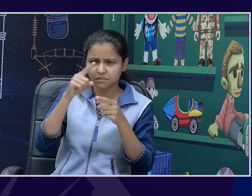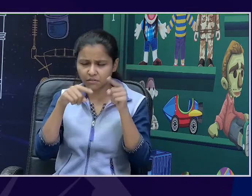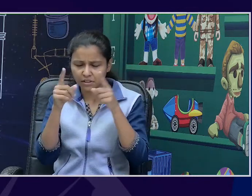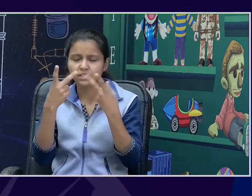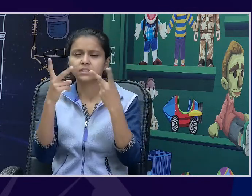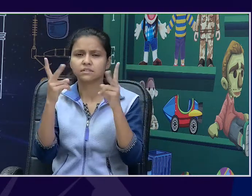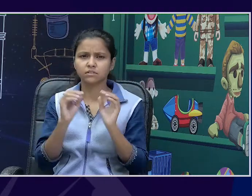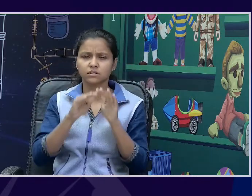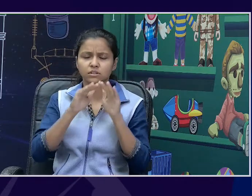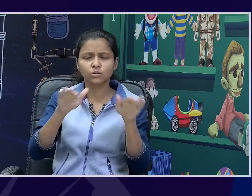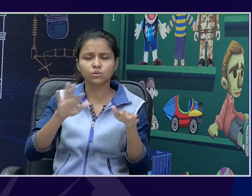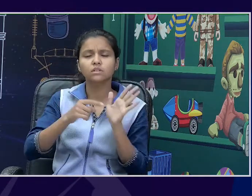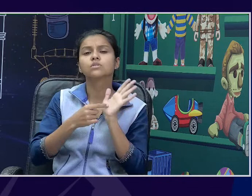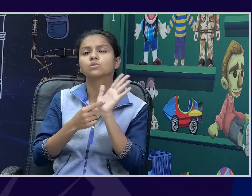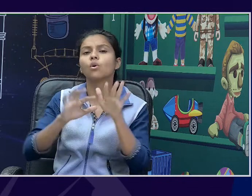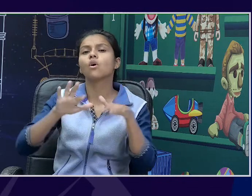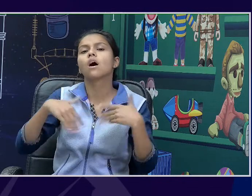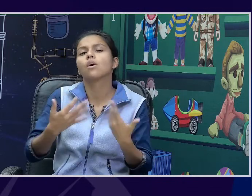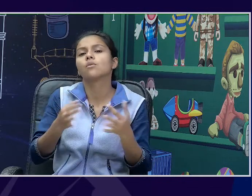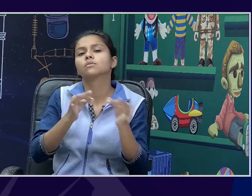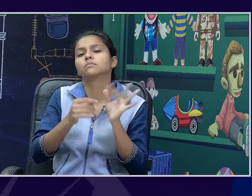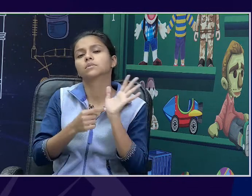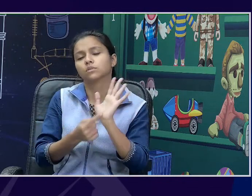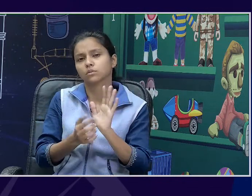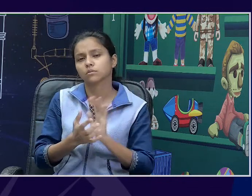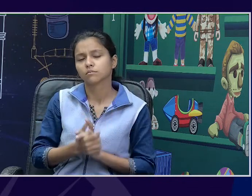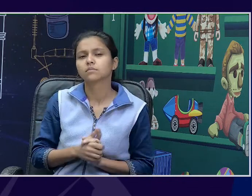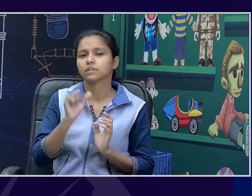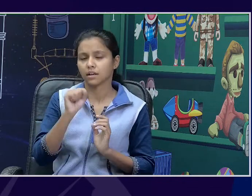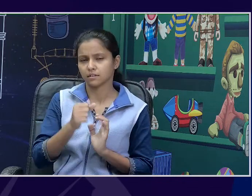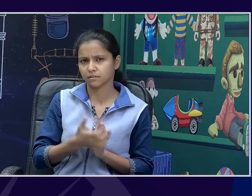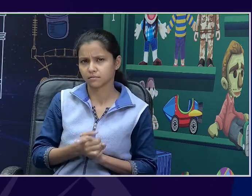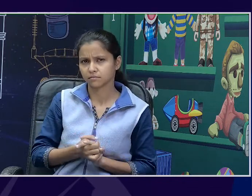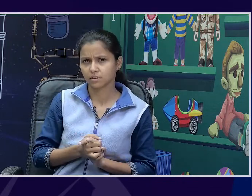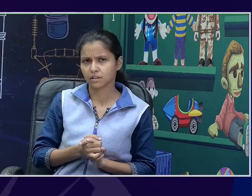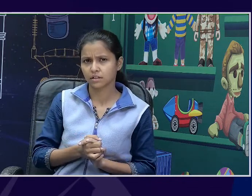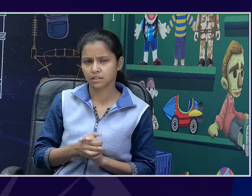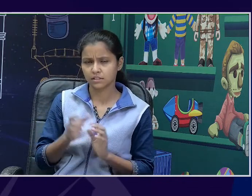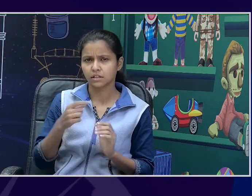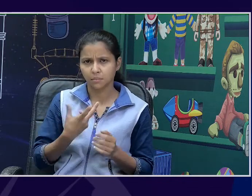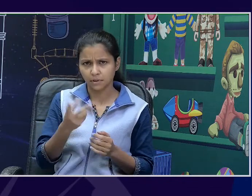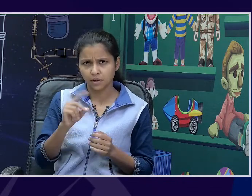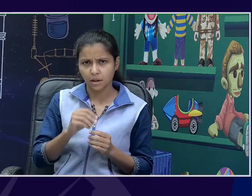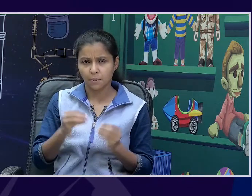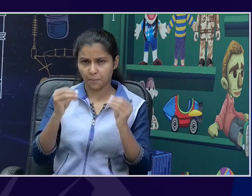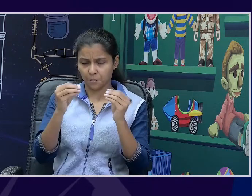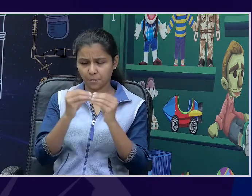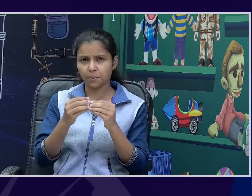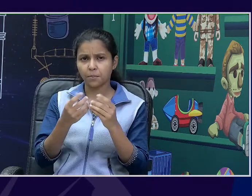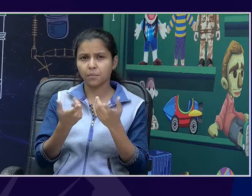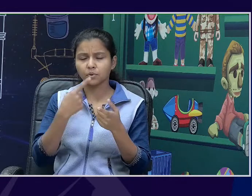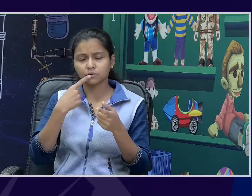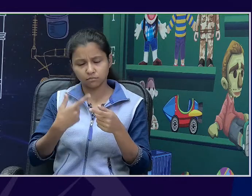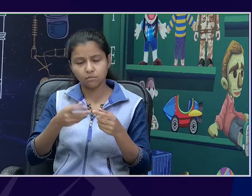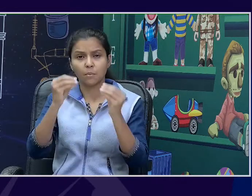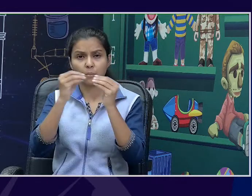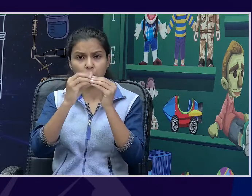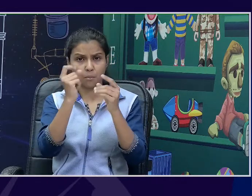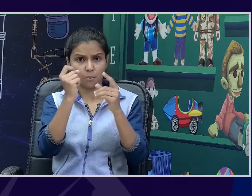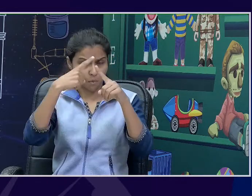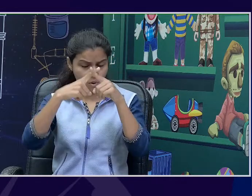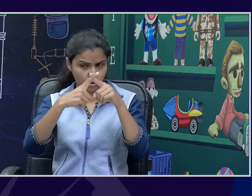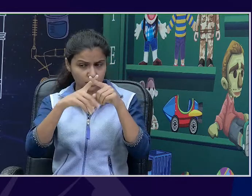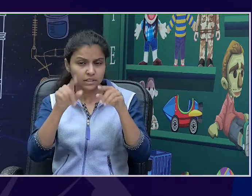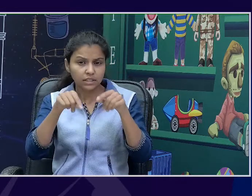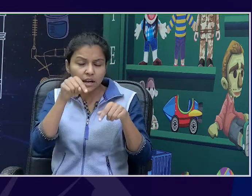students? Yes, see the term bob like, ma'am, can you repeat the term? Yes, sir. Bob to surface like a cork. Bob to surface like the